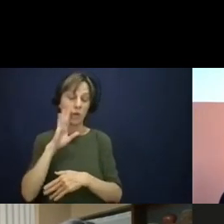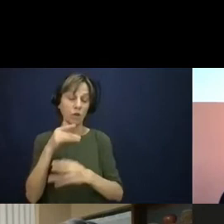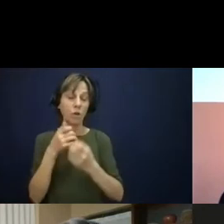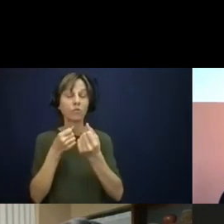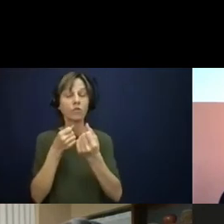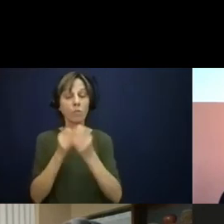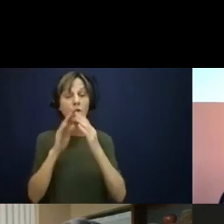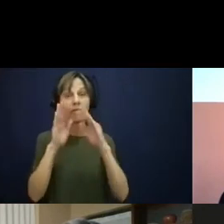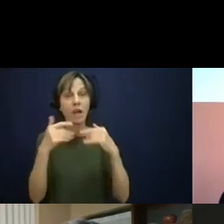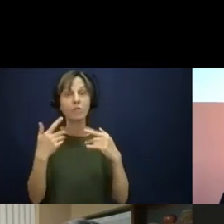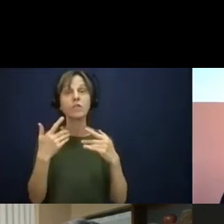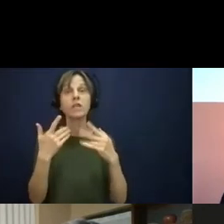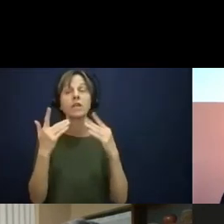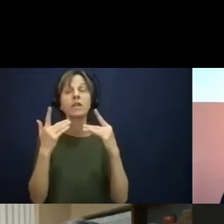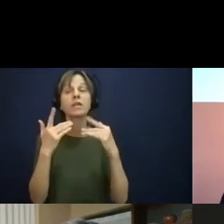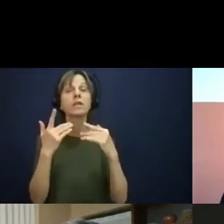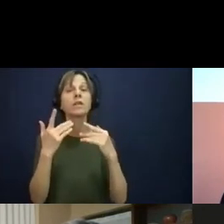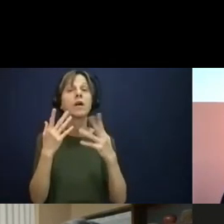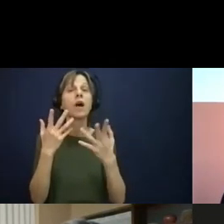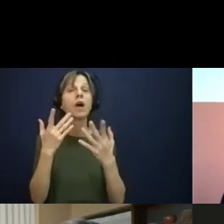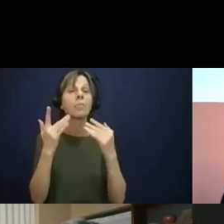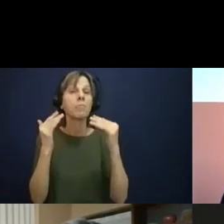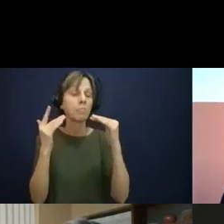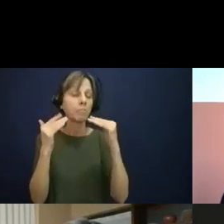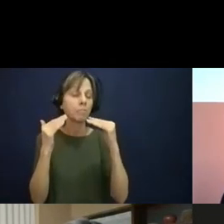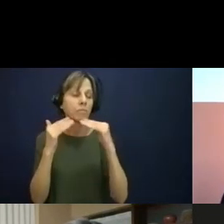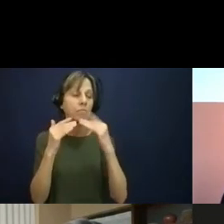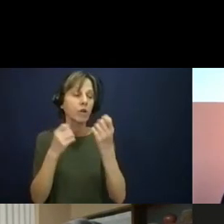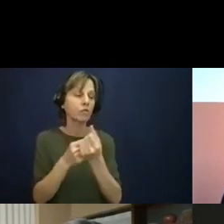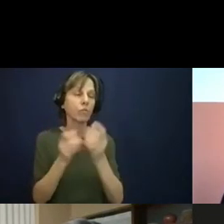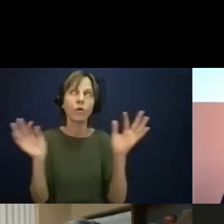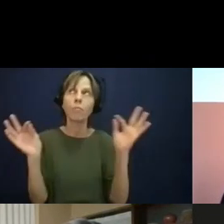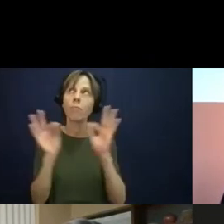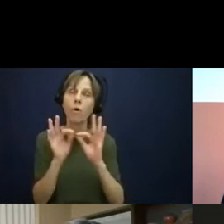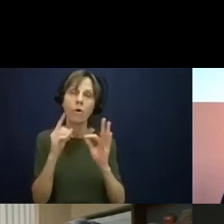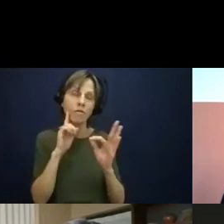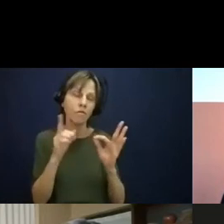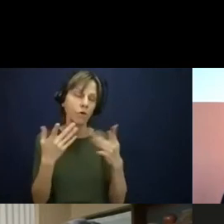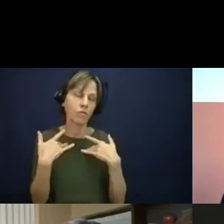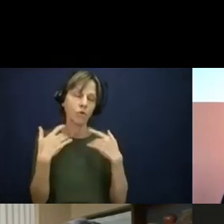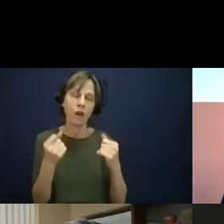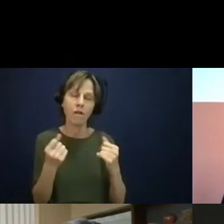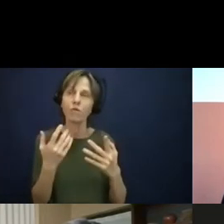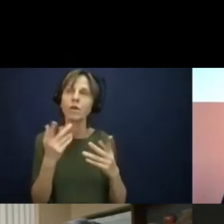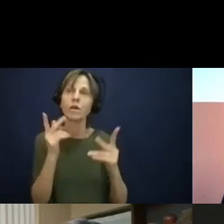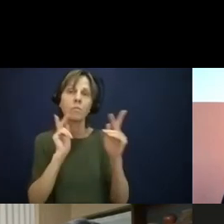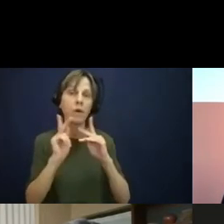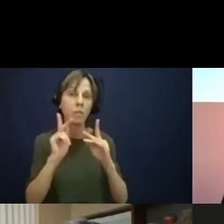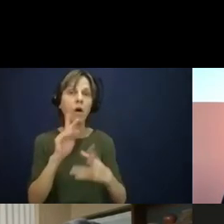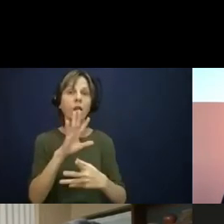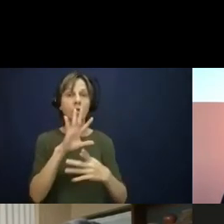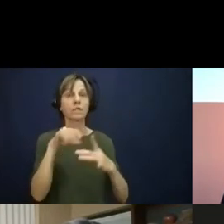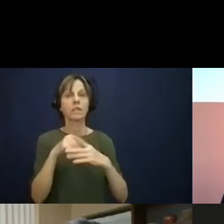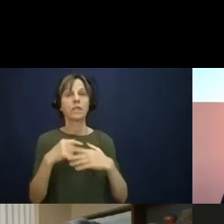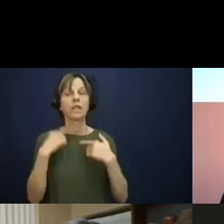services, peer support is an important component of recovery and thriving, and people with lived experience are increasingly an integral part of that